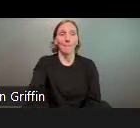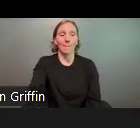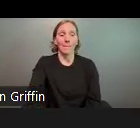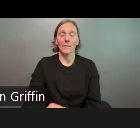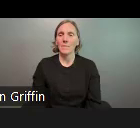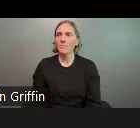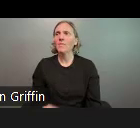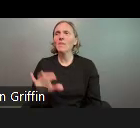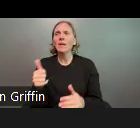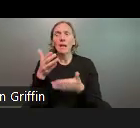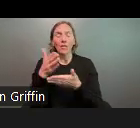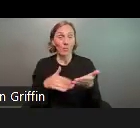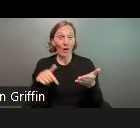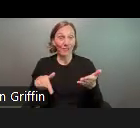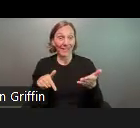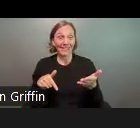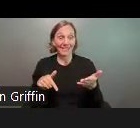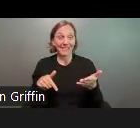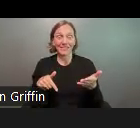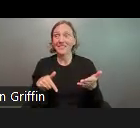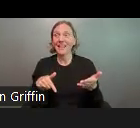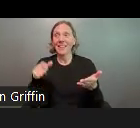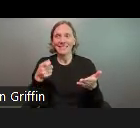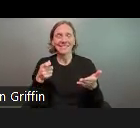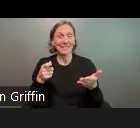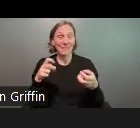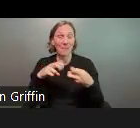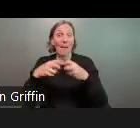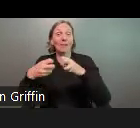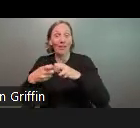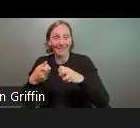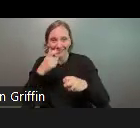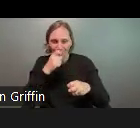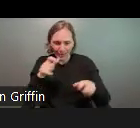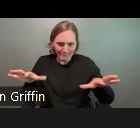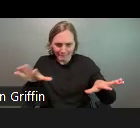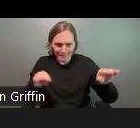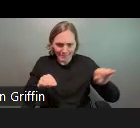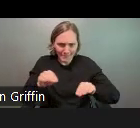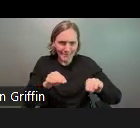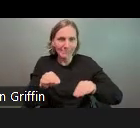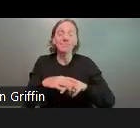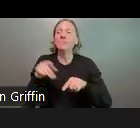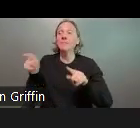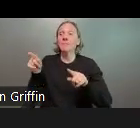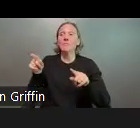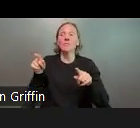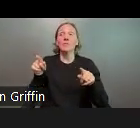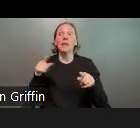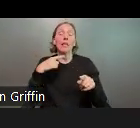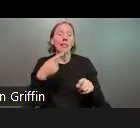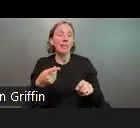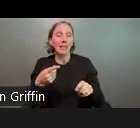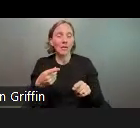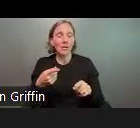Another piece of this puzzle, this is an interesting puzzle, but this is a slide to tell you this operates in the same way